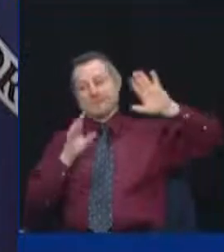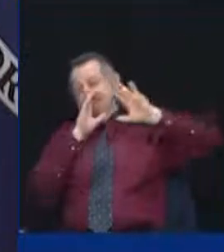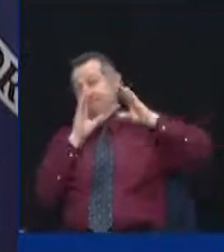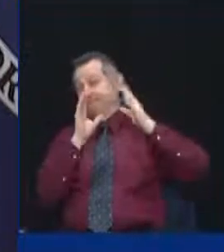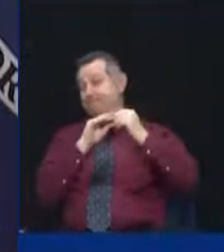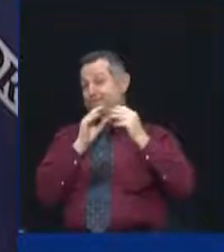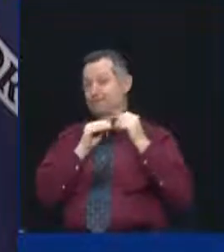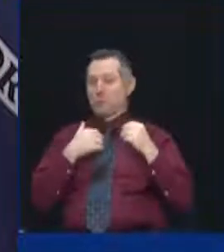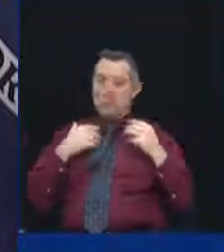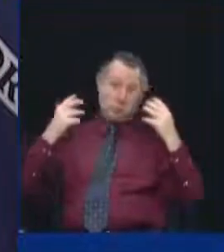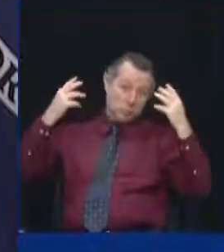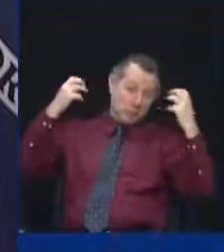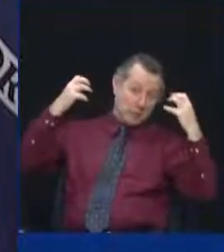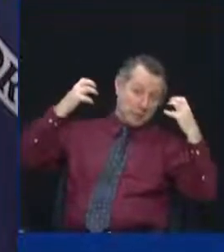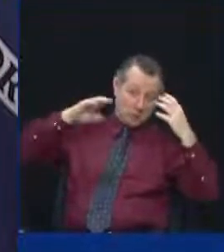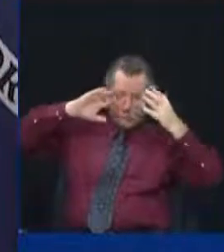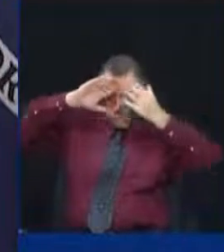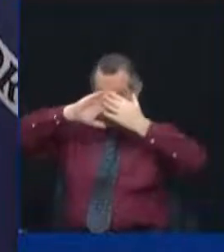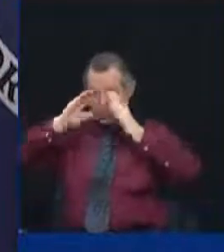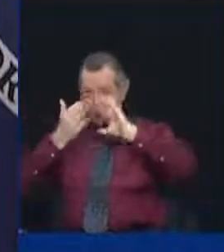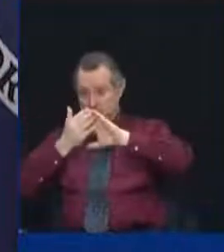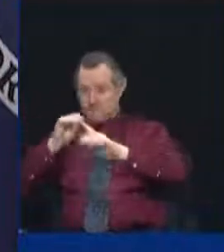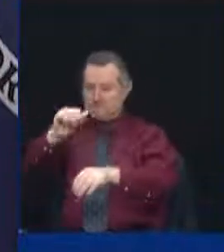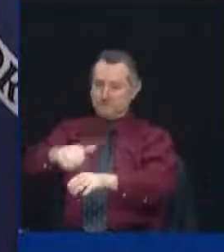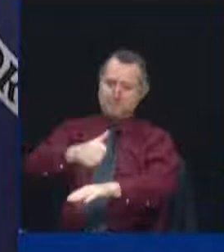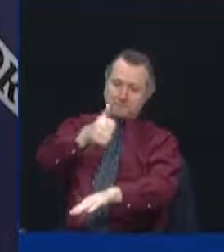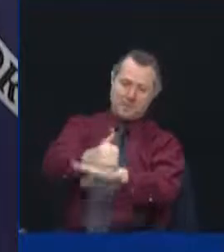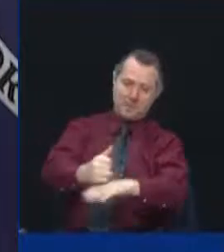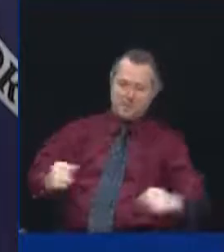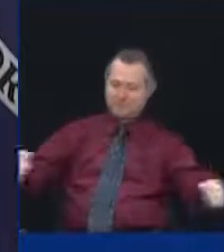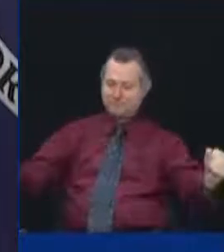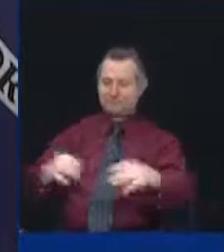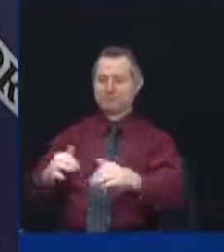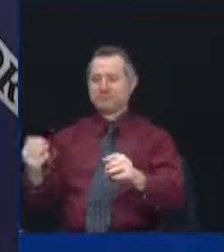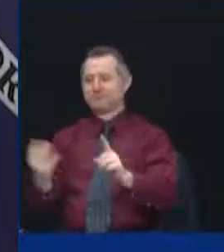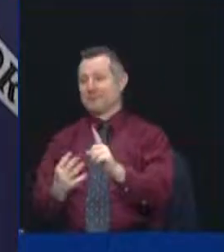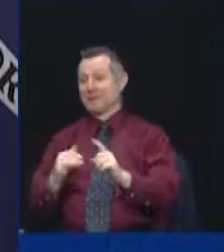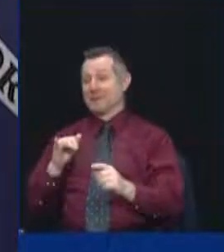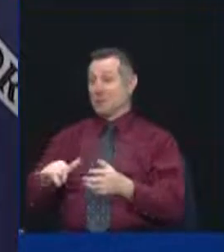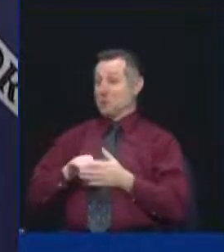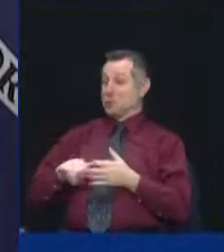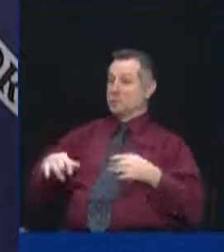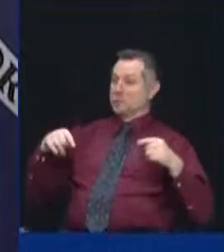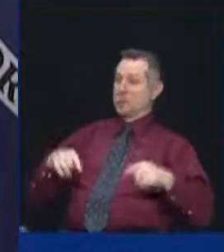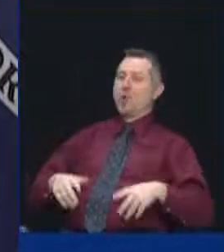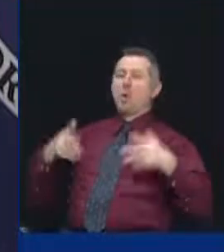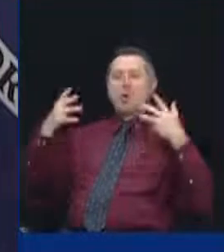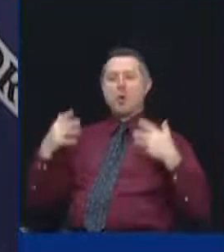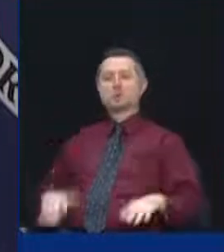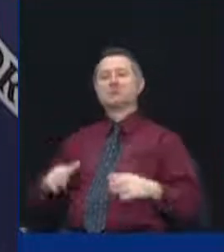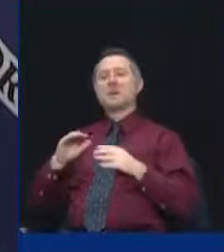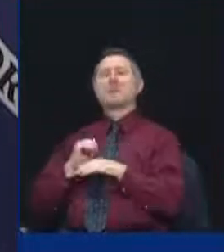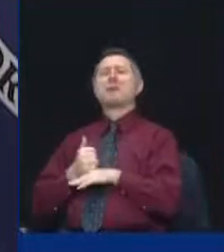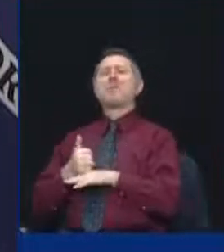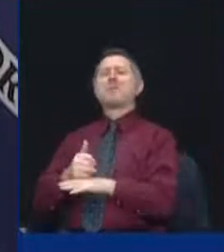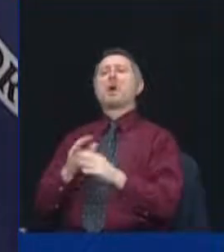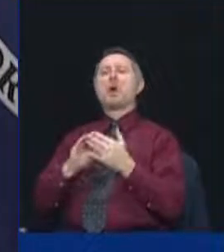it community-based. In this state, we already have it community-based. We have